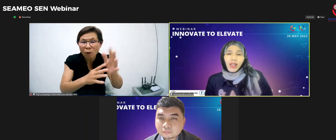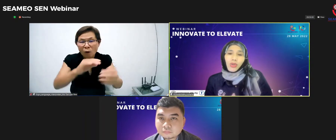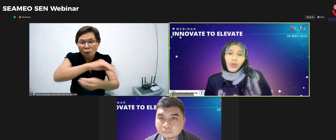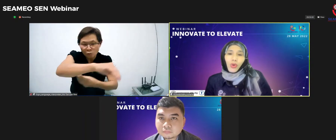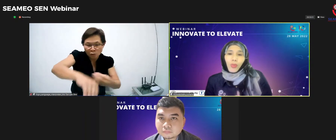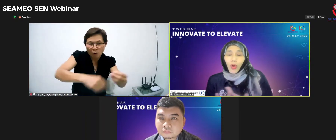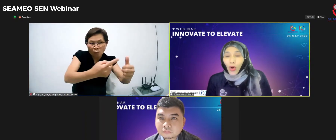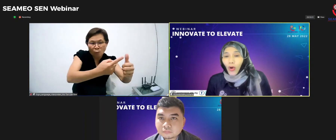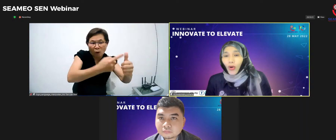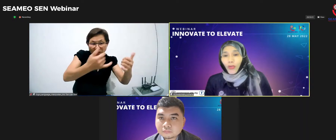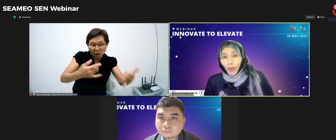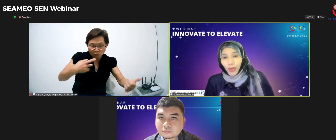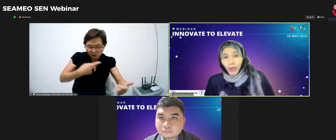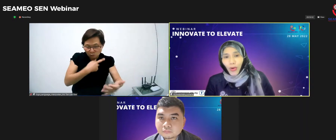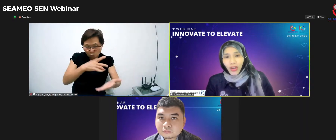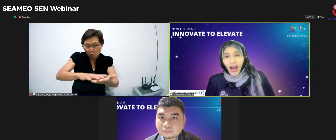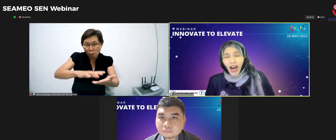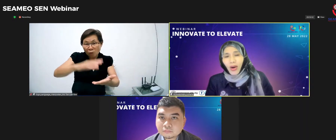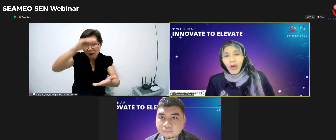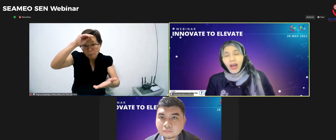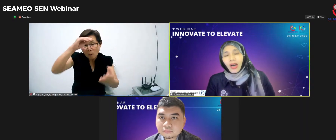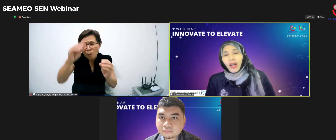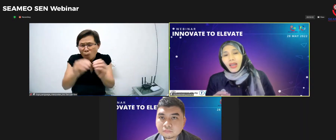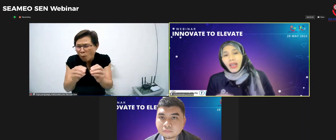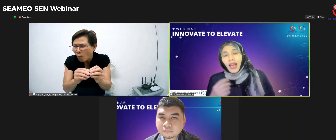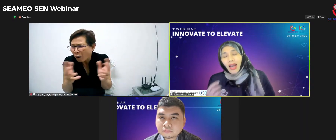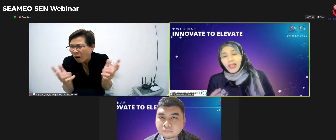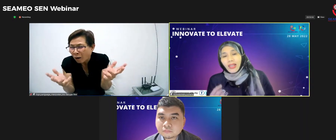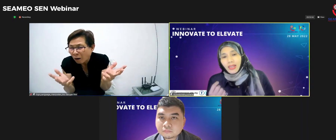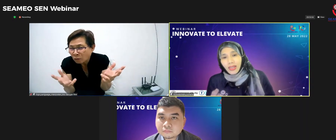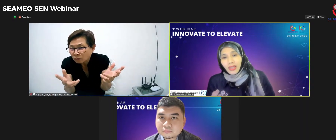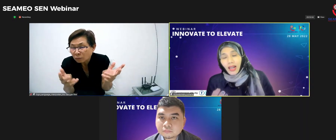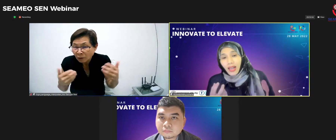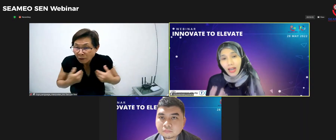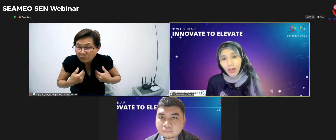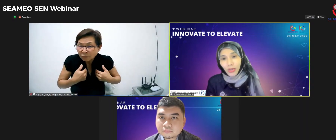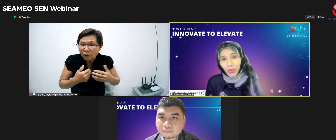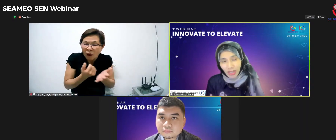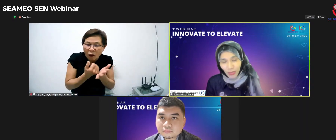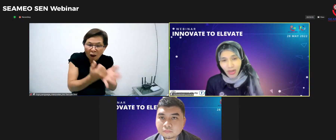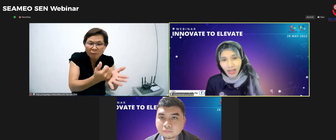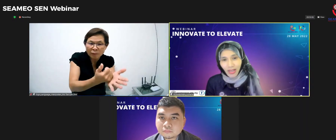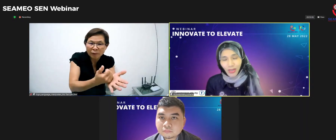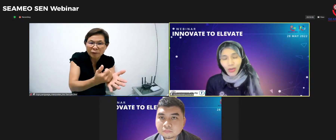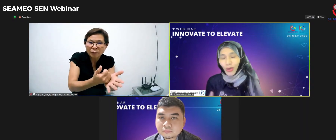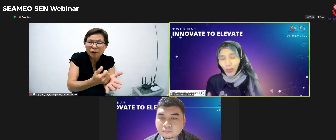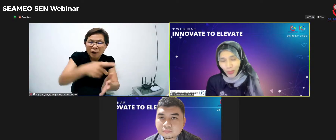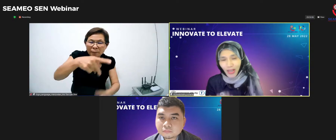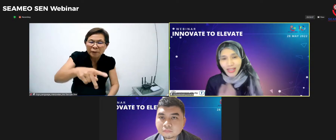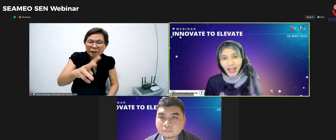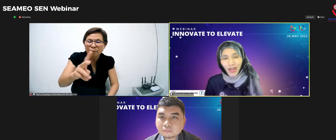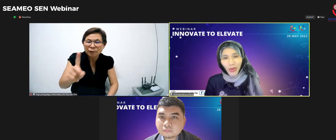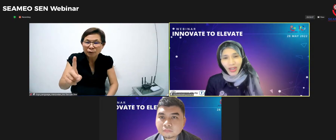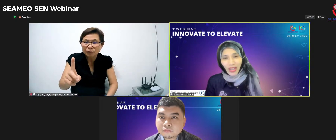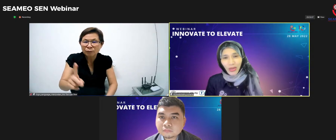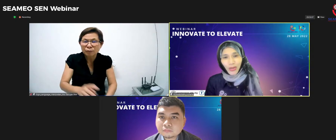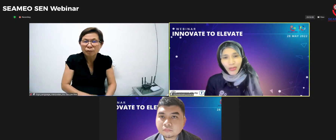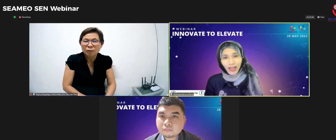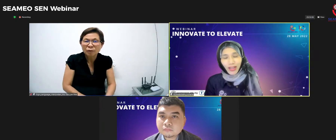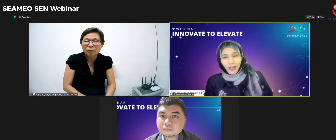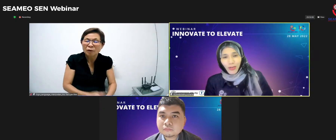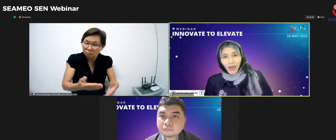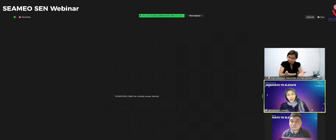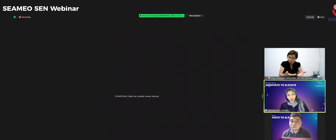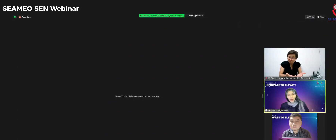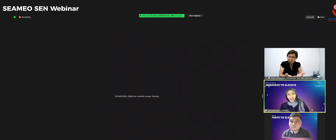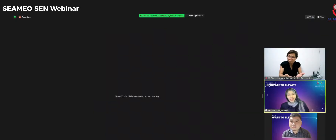you would like to know more from you on how it has assisted learners with disabilities. So please go ahead, Dr.